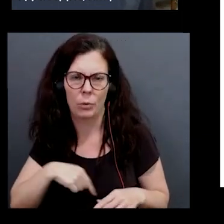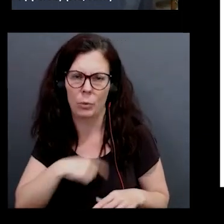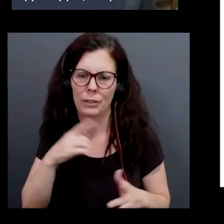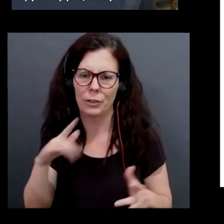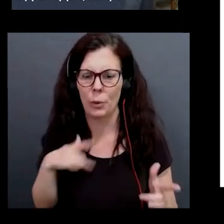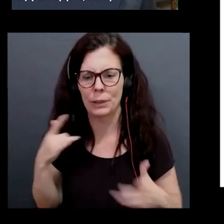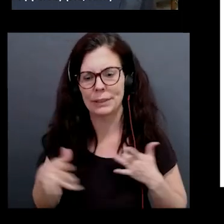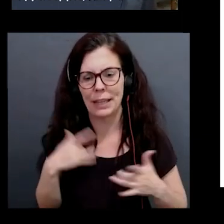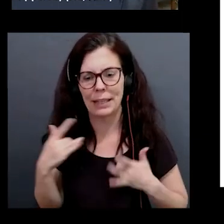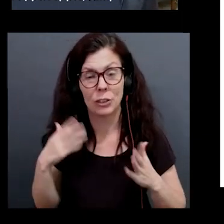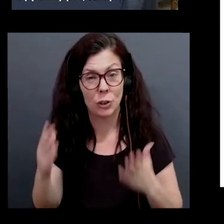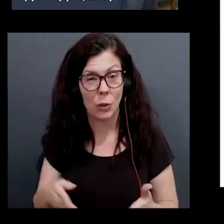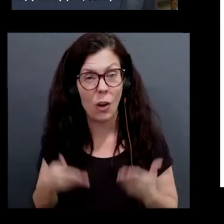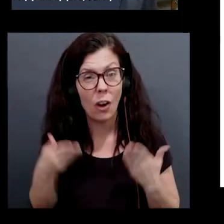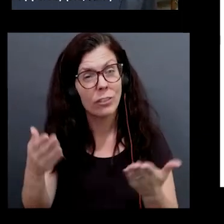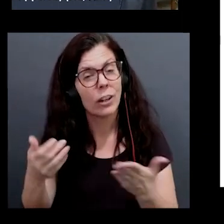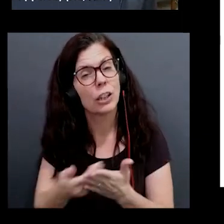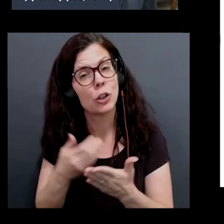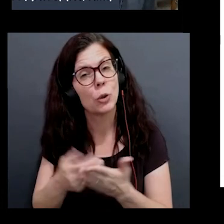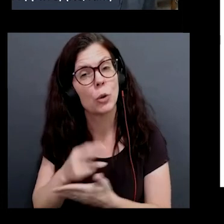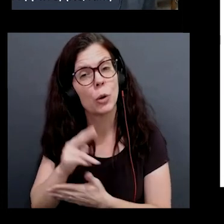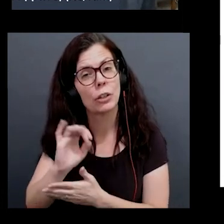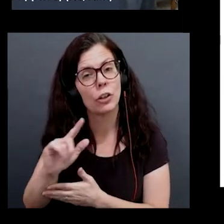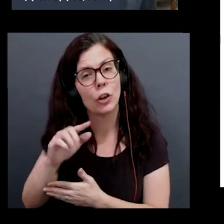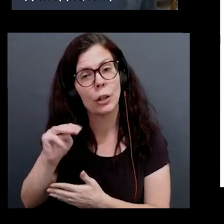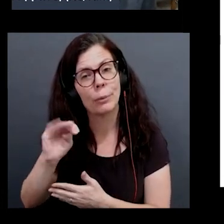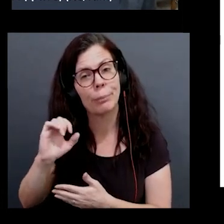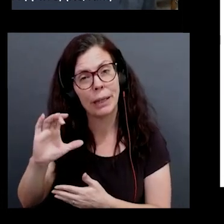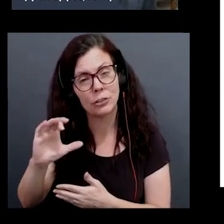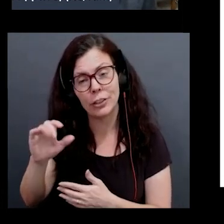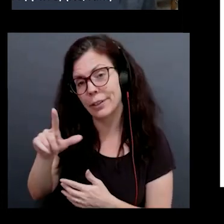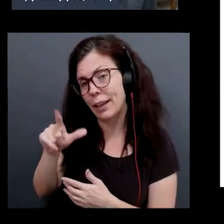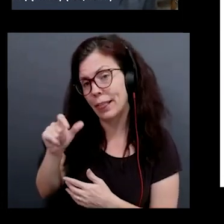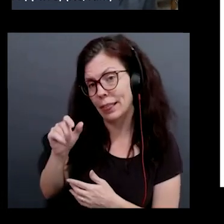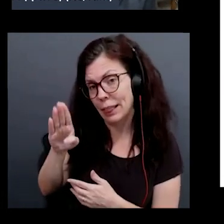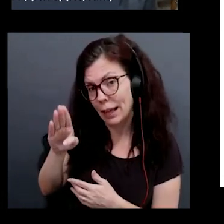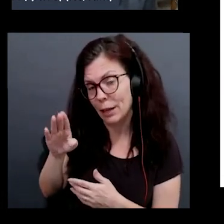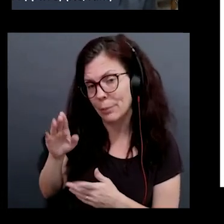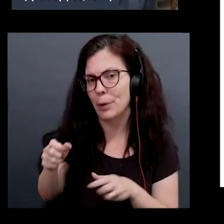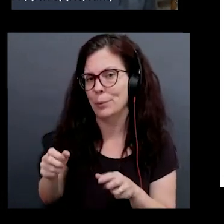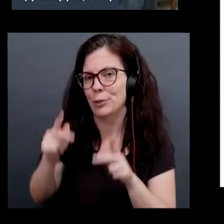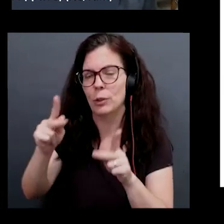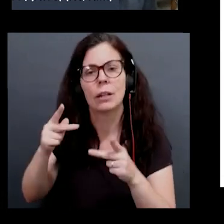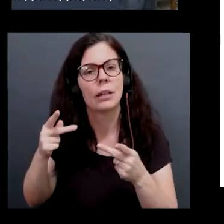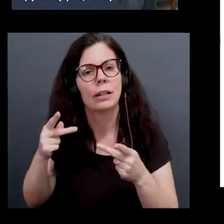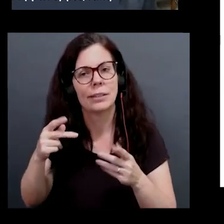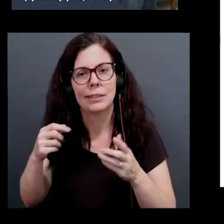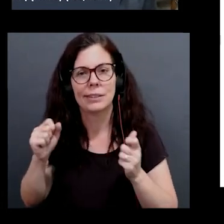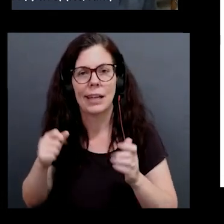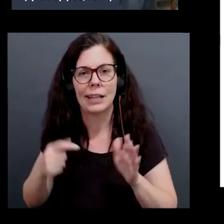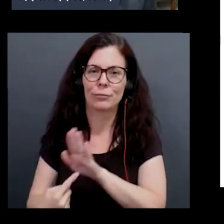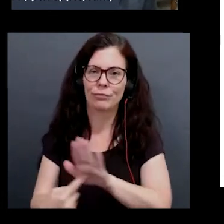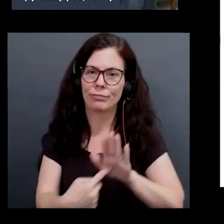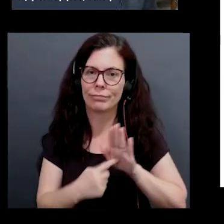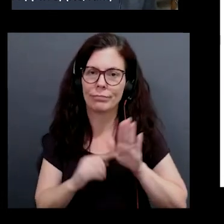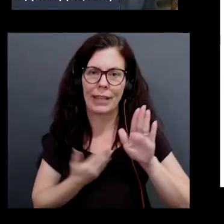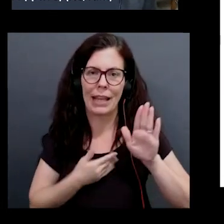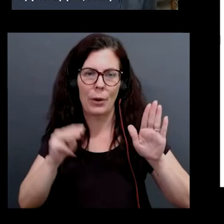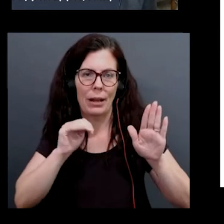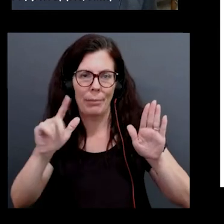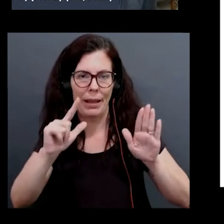a new Neural Magic Labs opportunity that exposes sort of our ML experts